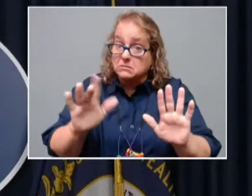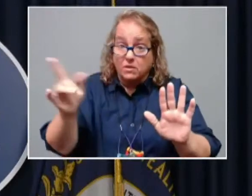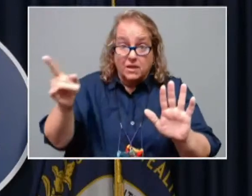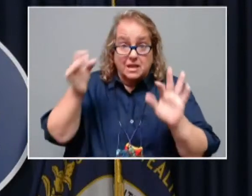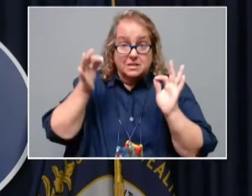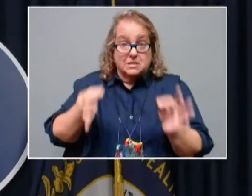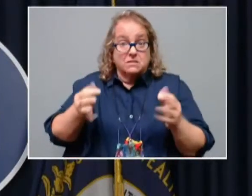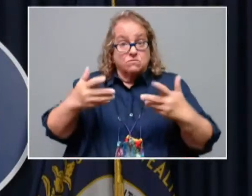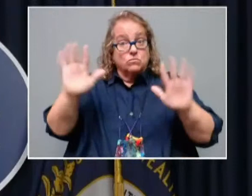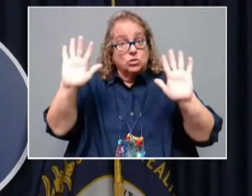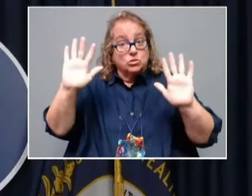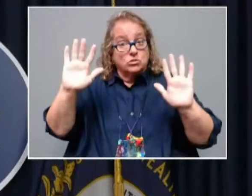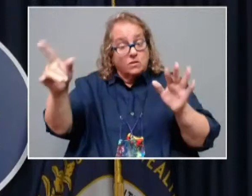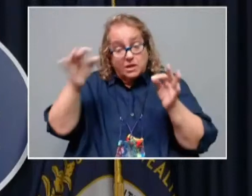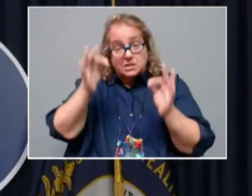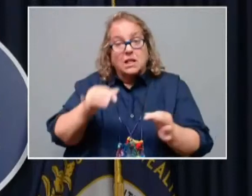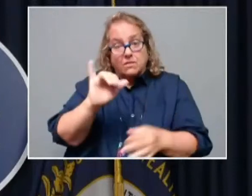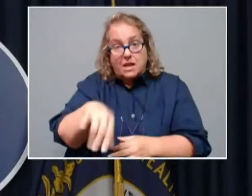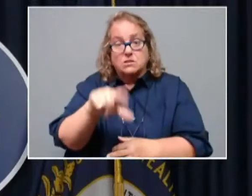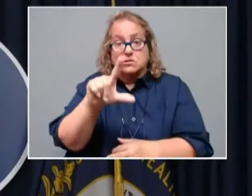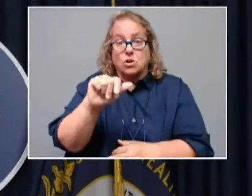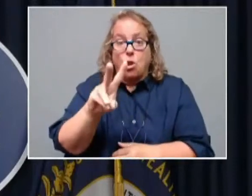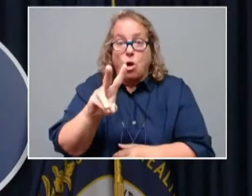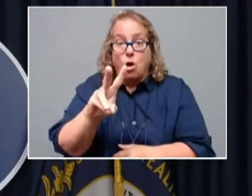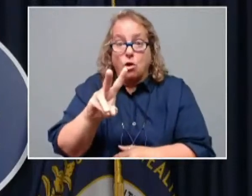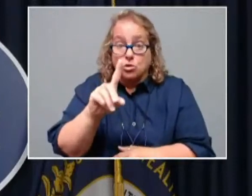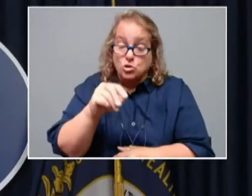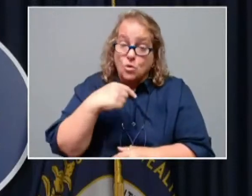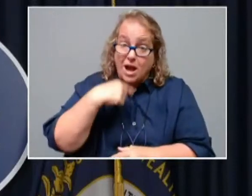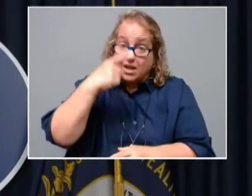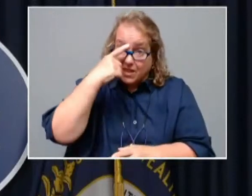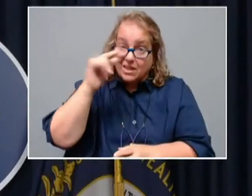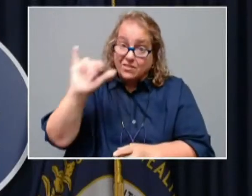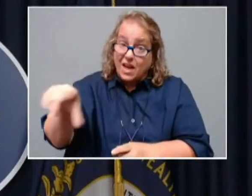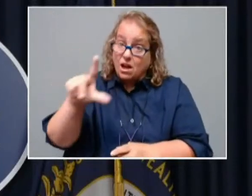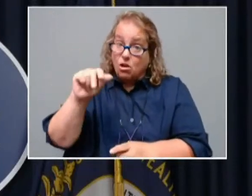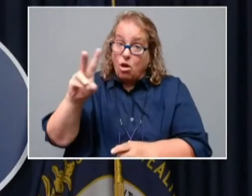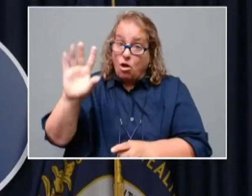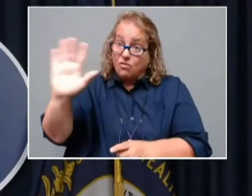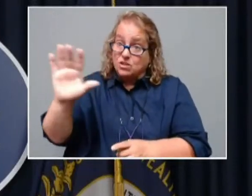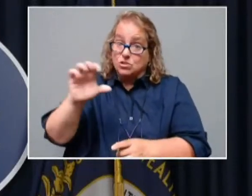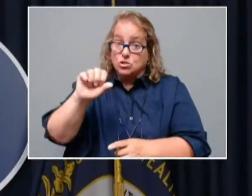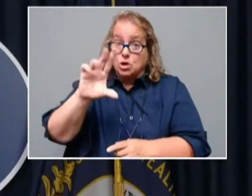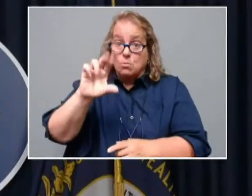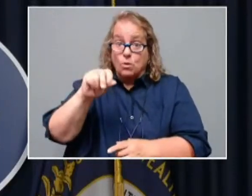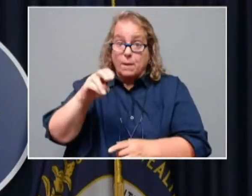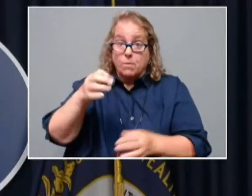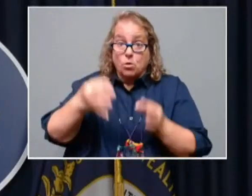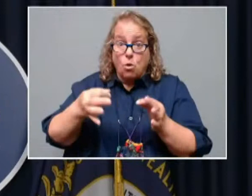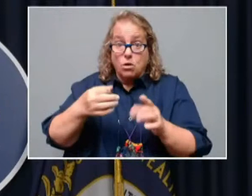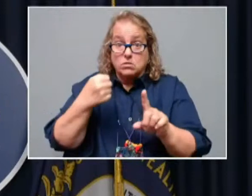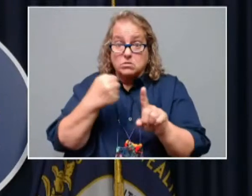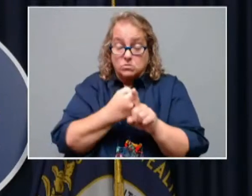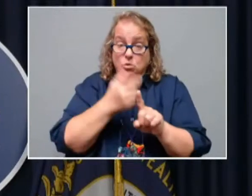law. Do I think it'll have some ramifications? Yes. But at the end of the day, once that comes out, you got to follow